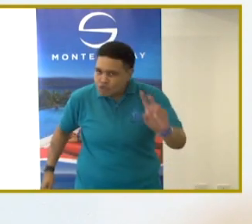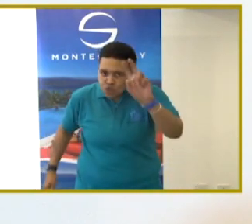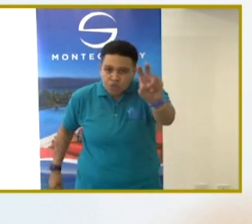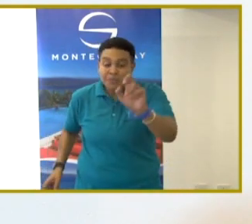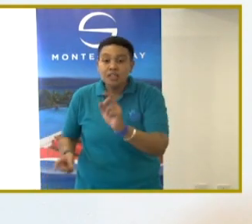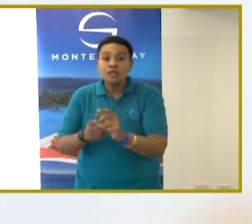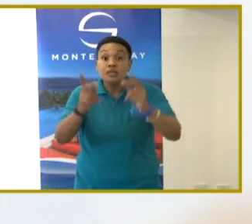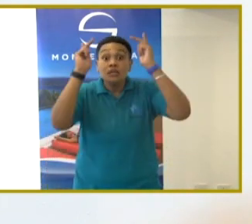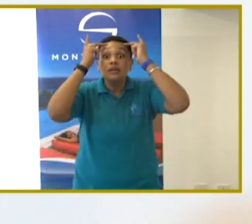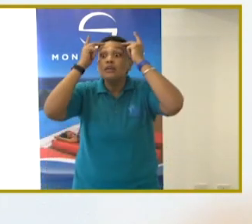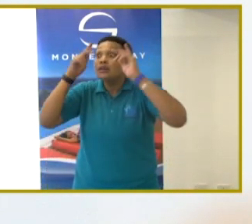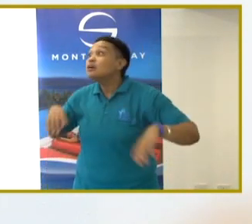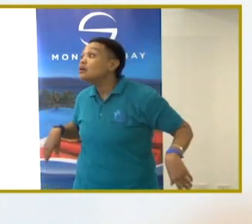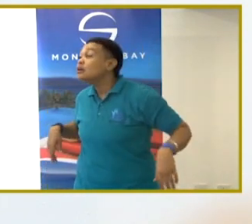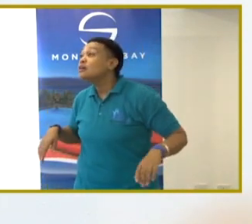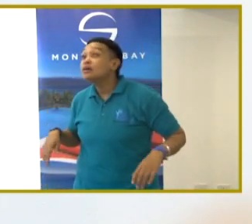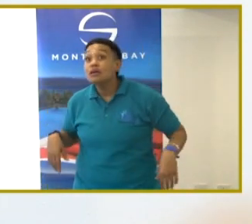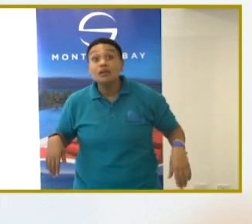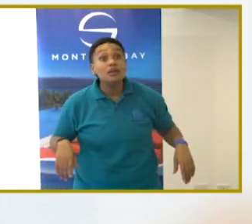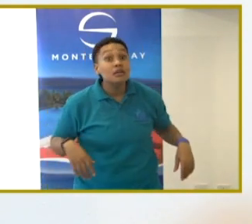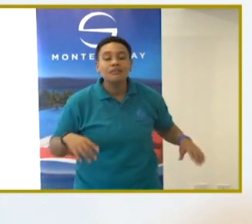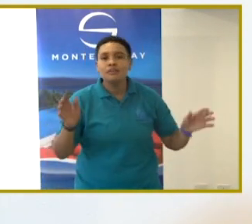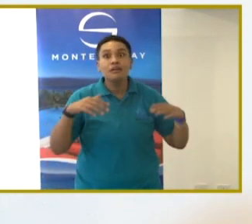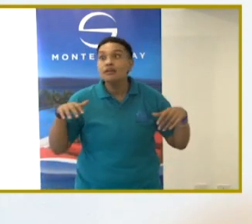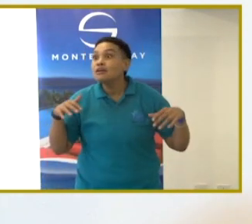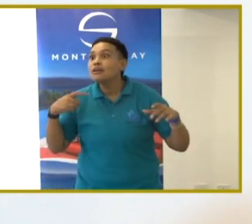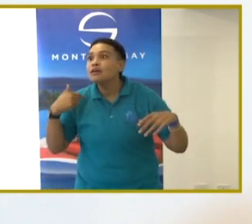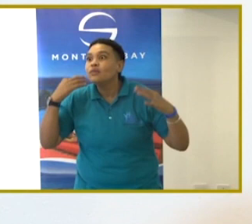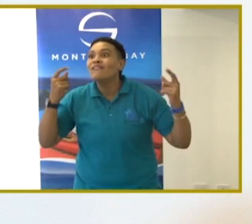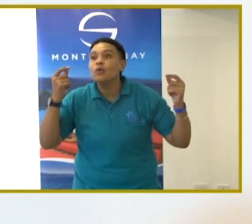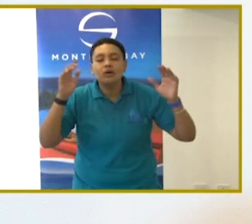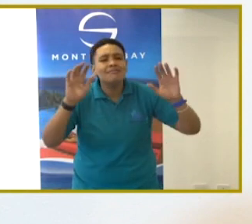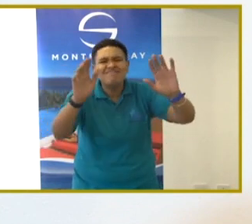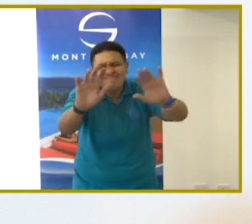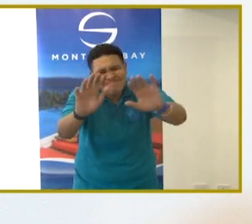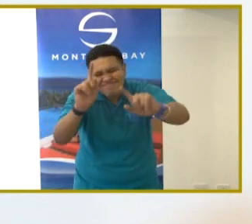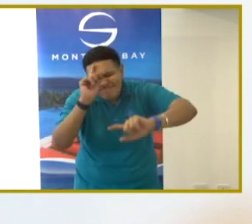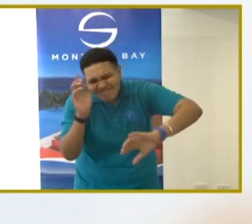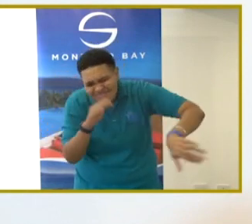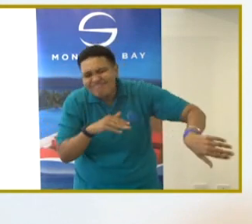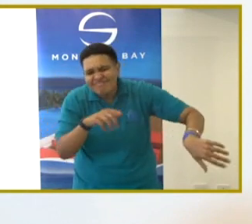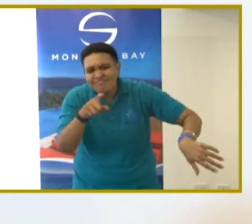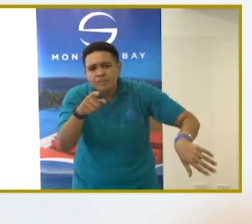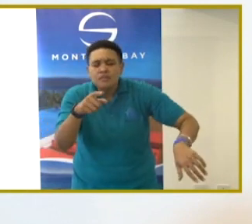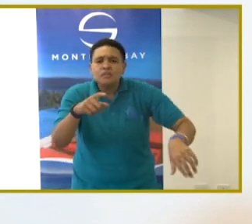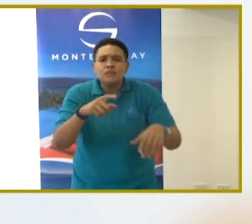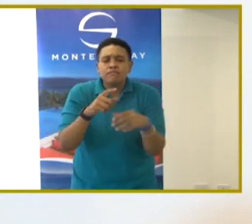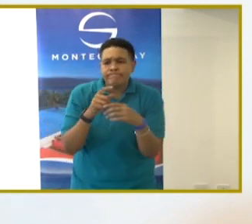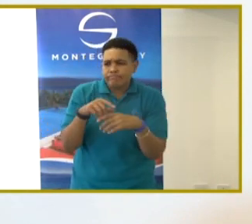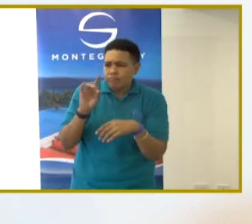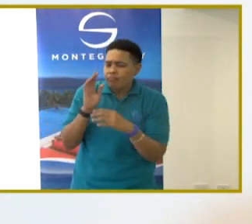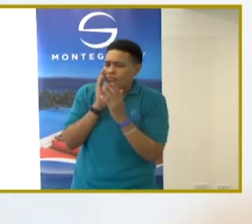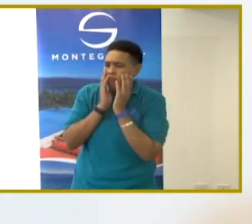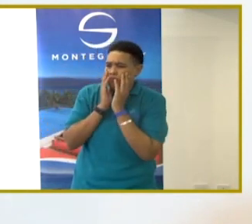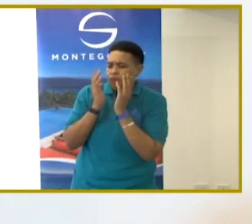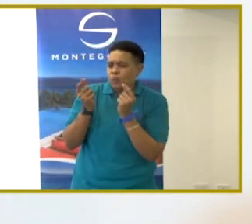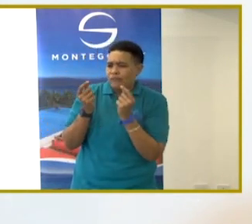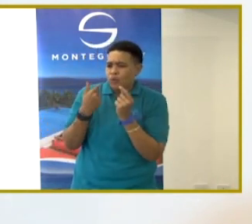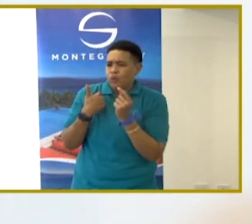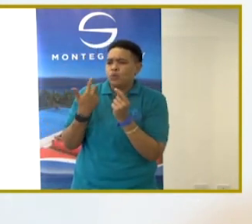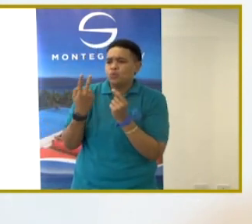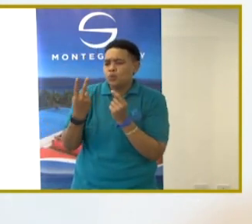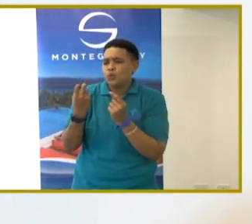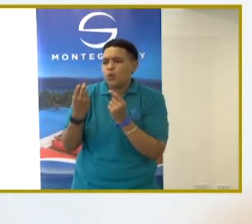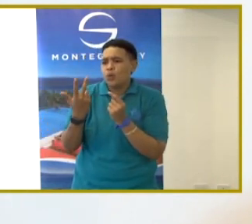panic, but at least get the diagnosis to determine which of the two or indeed the three you may